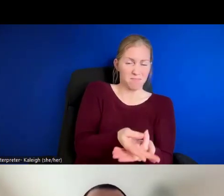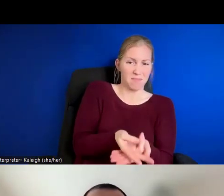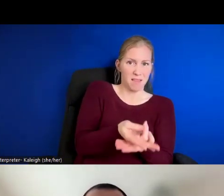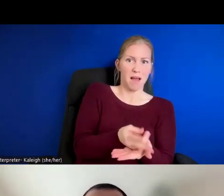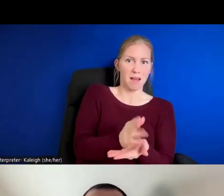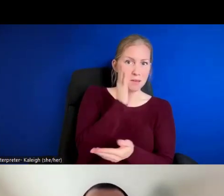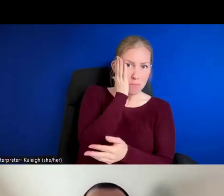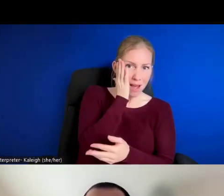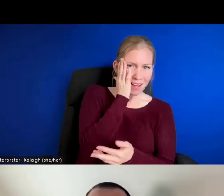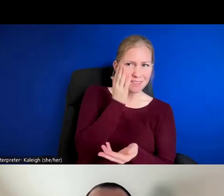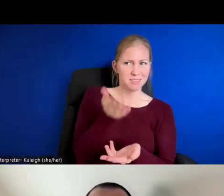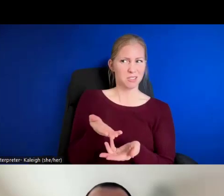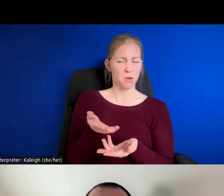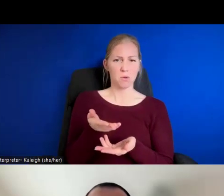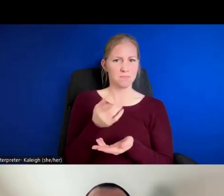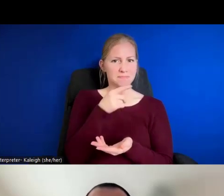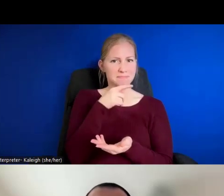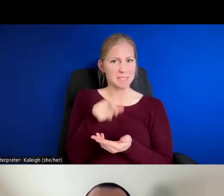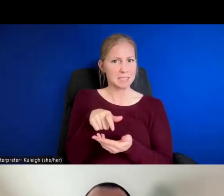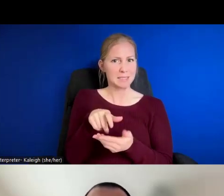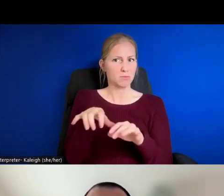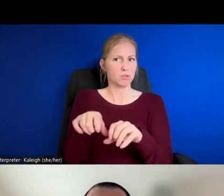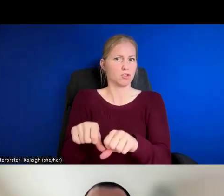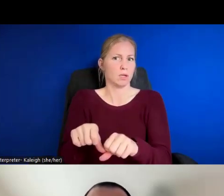require a restraint from what.